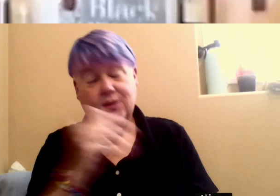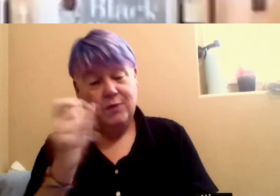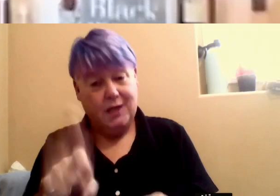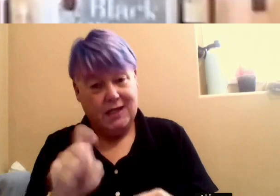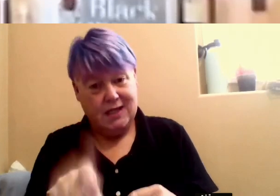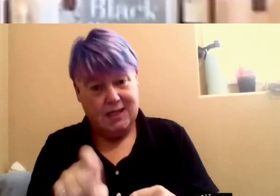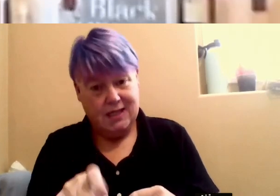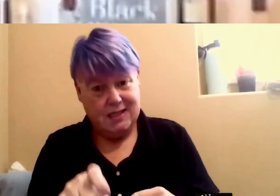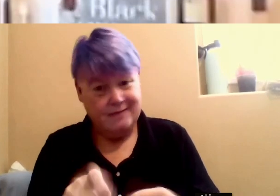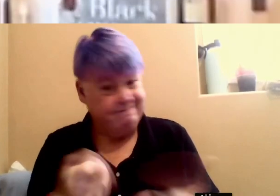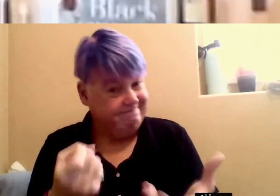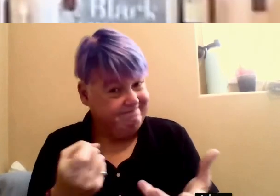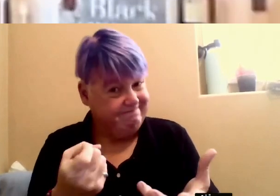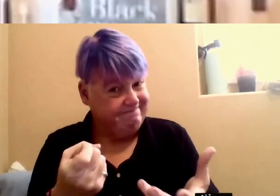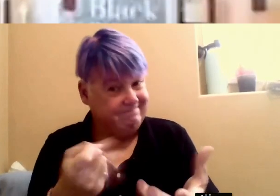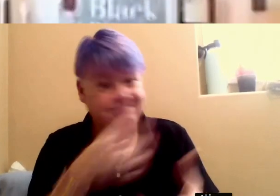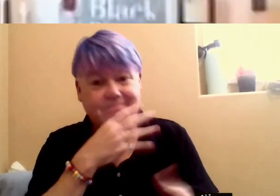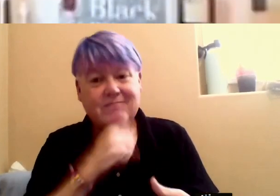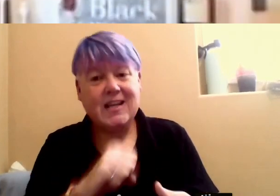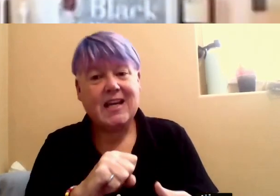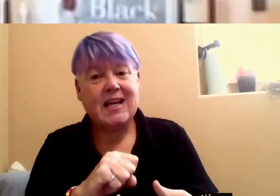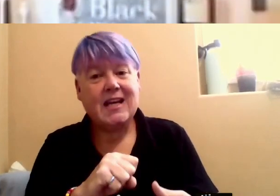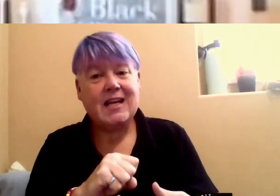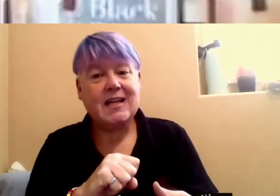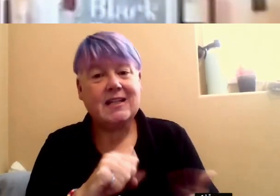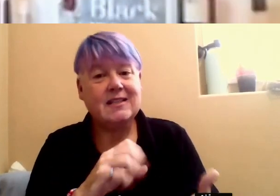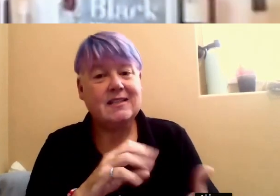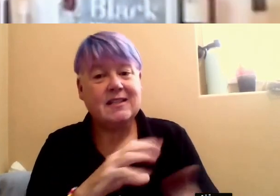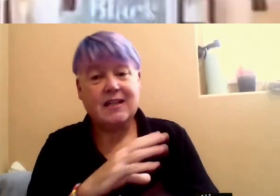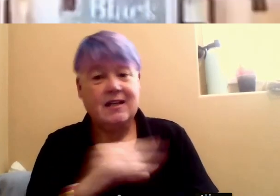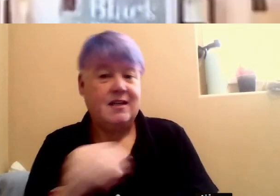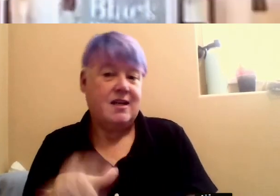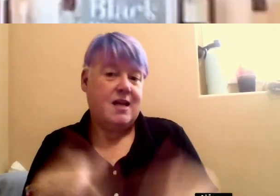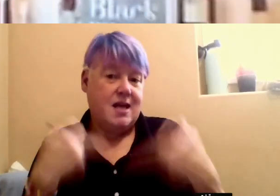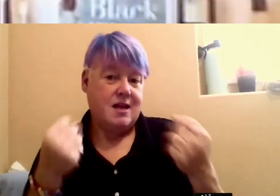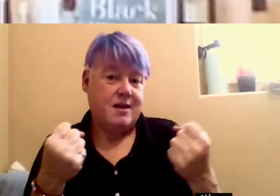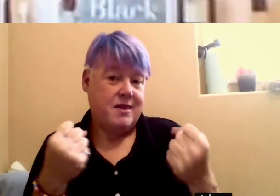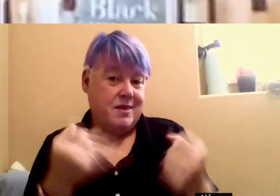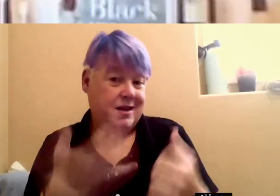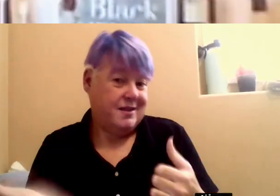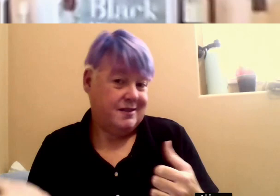a lot of it was from age, and a lot of it was from a health scare he had, a couple of decades ago.